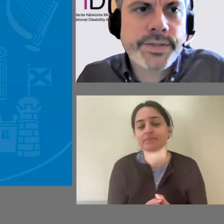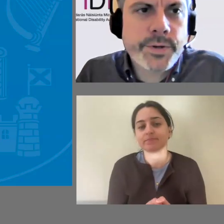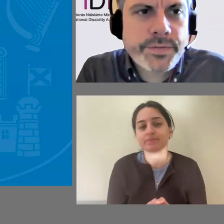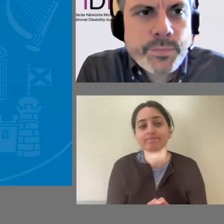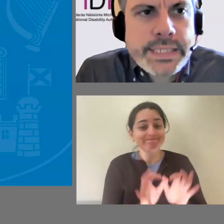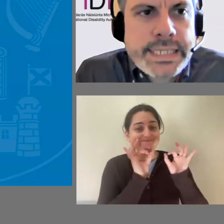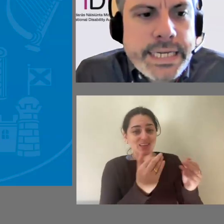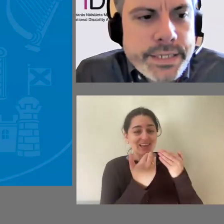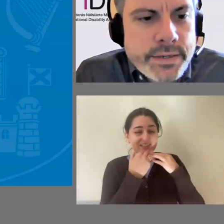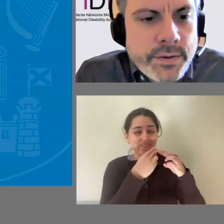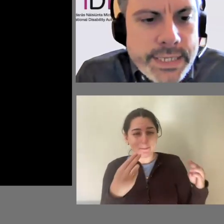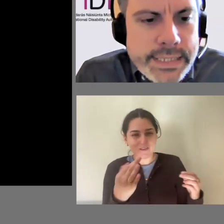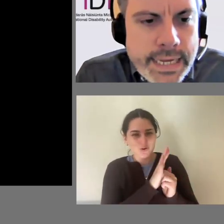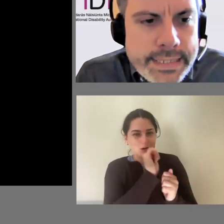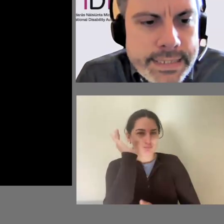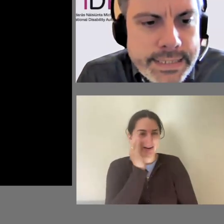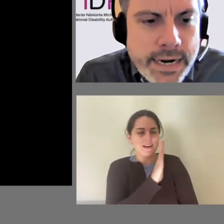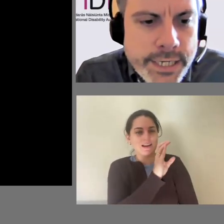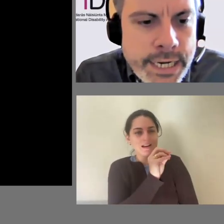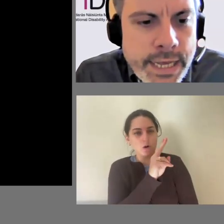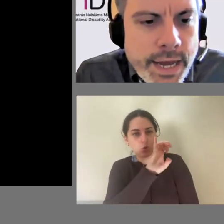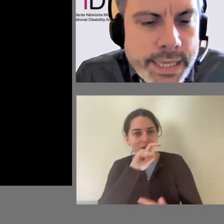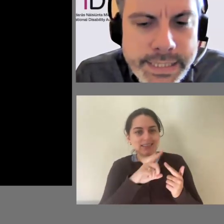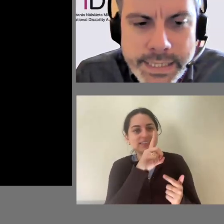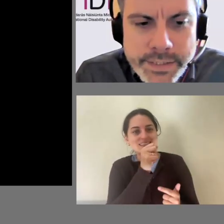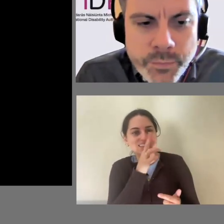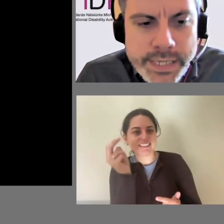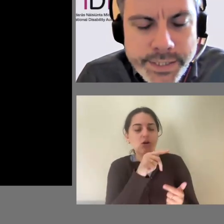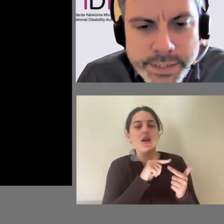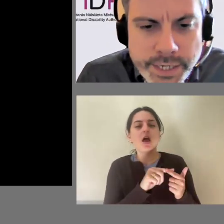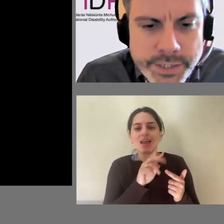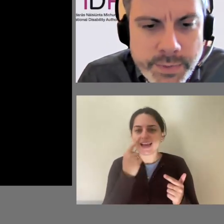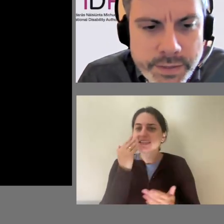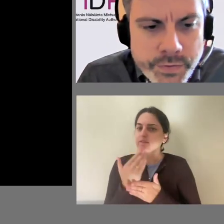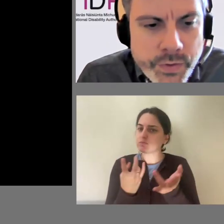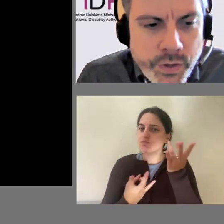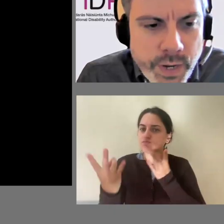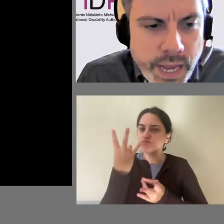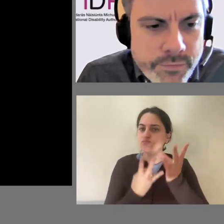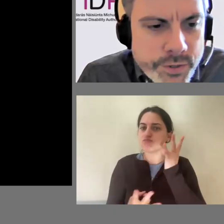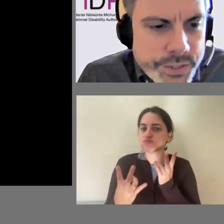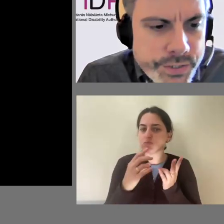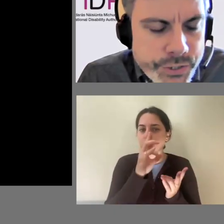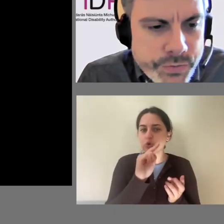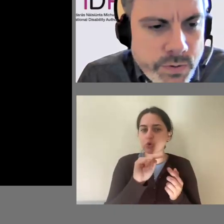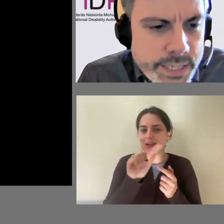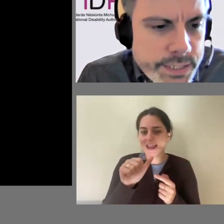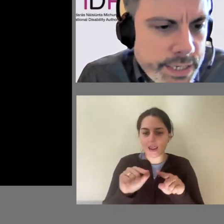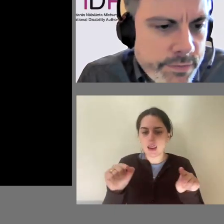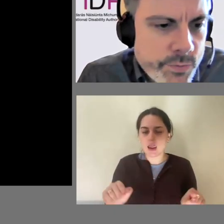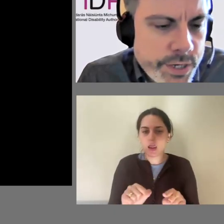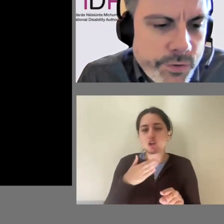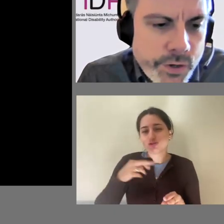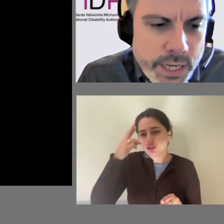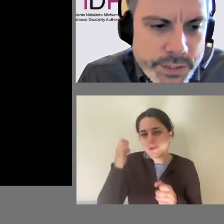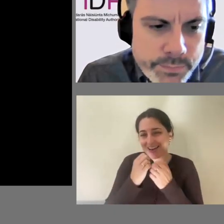And thank you so much for the presentation, Louise and Darren. I can see that some questions are starting to come in through the Q&A function. So just a reminder